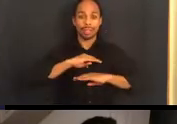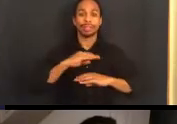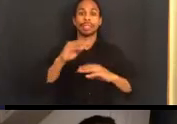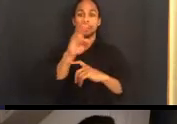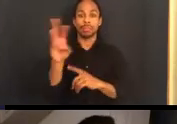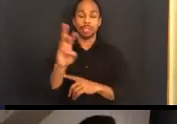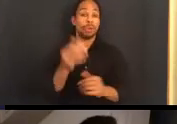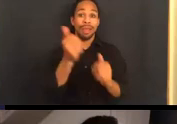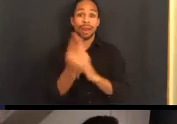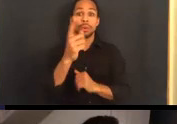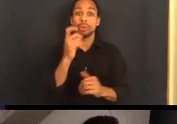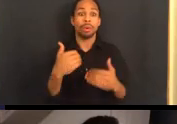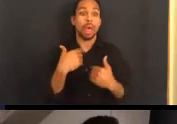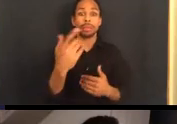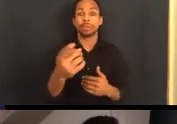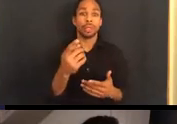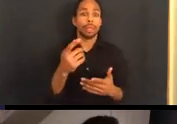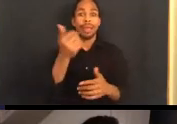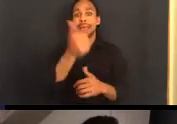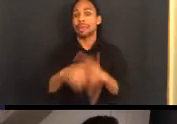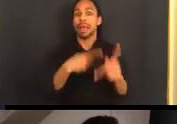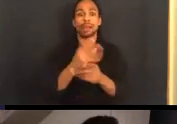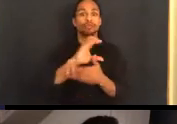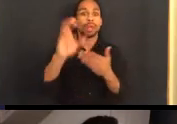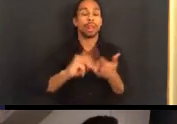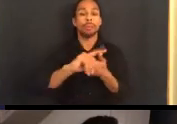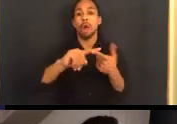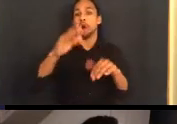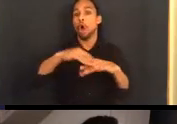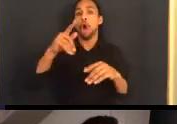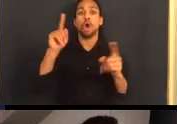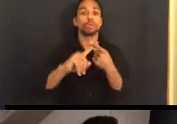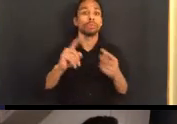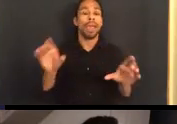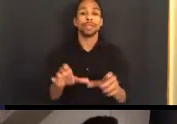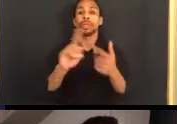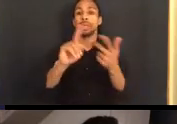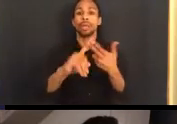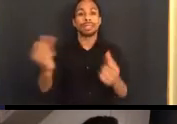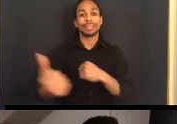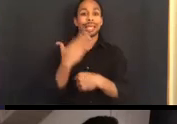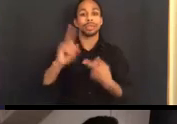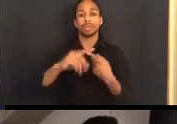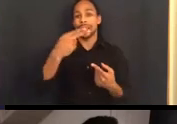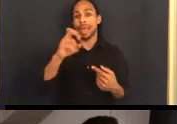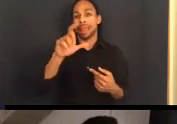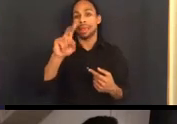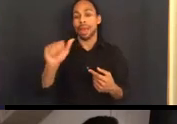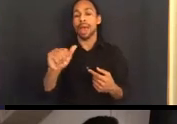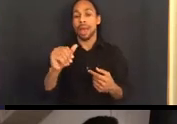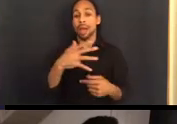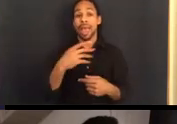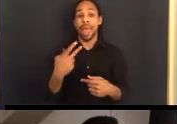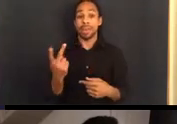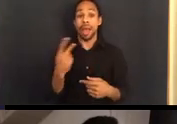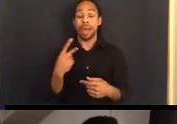a module, a curriculum, a call to action, please send it to Helena and I and the organizing group.